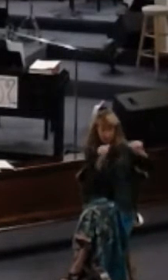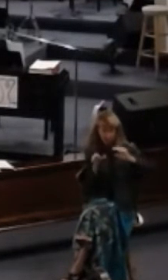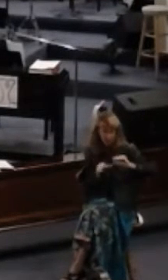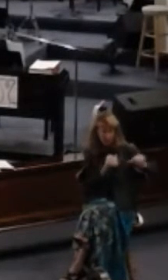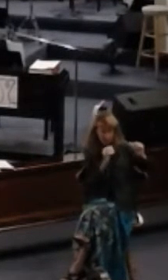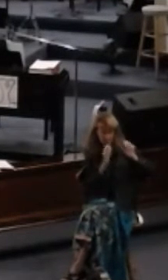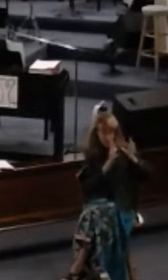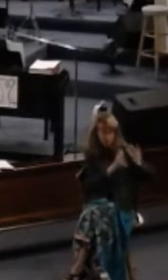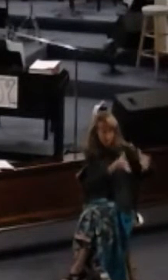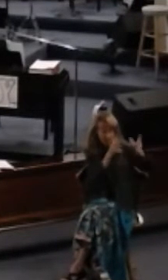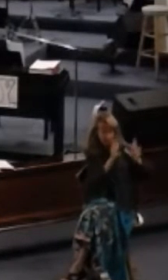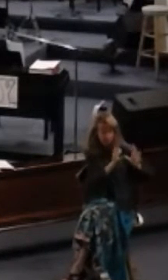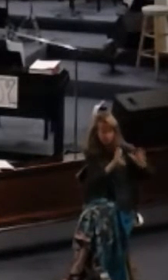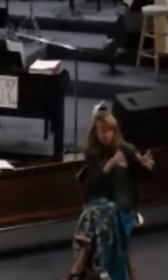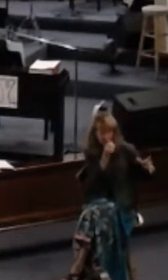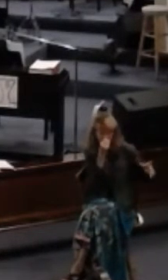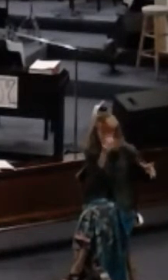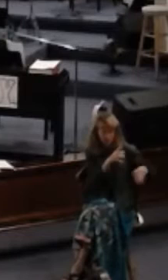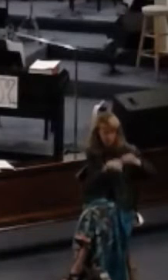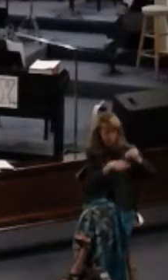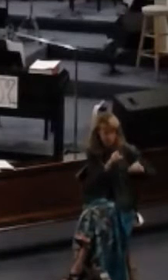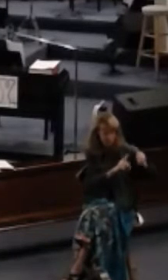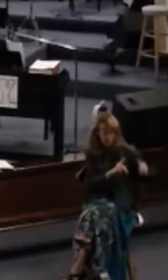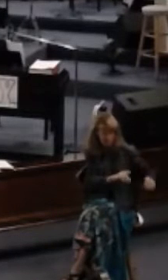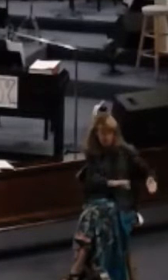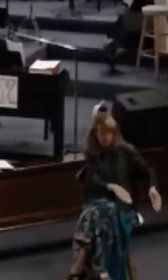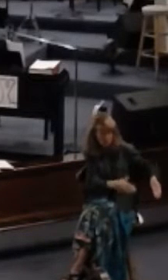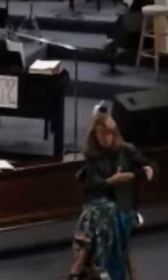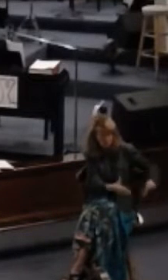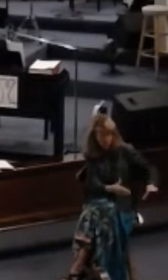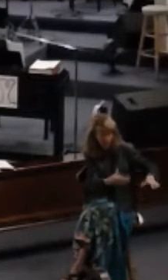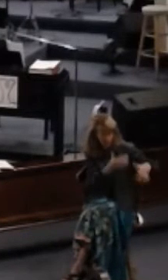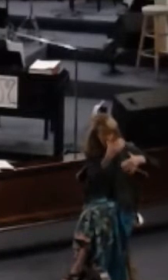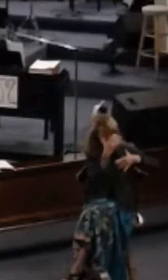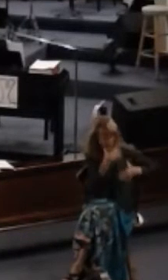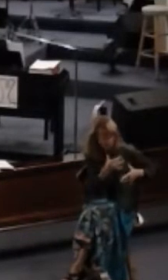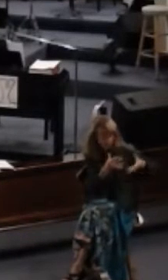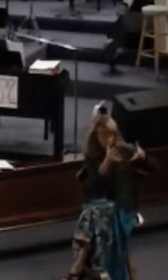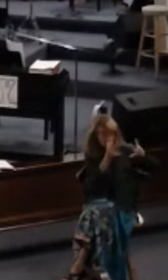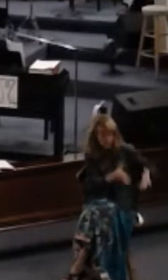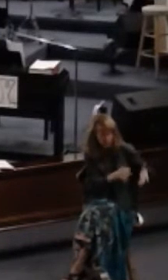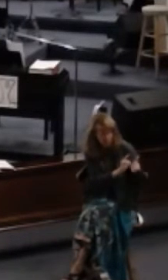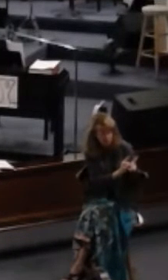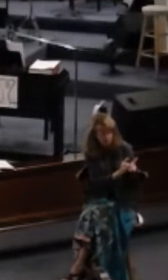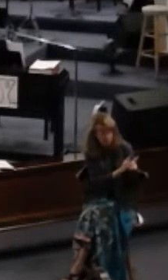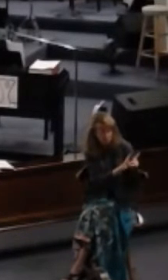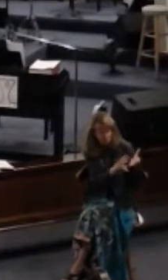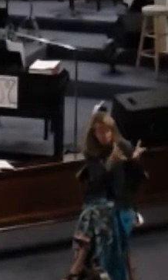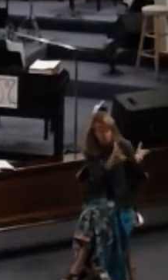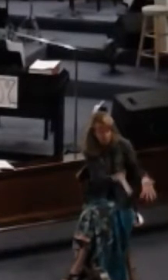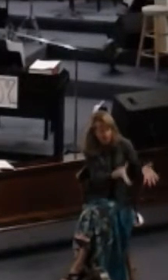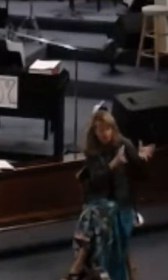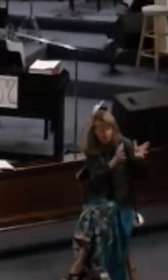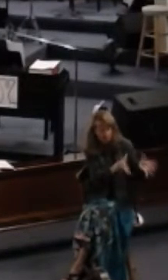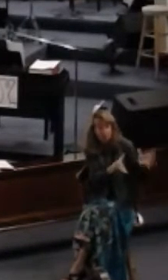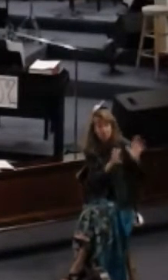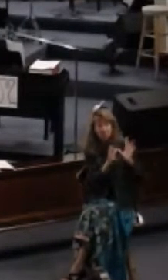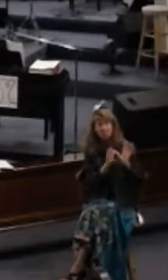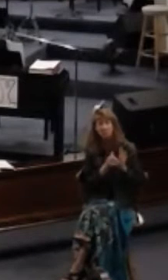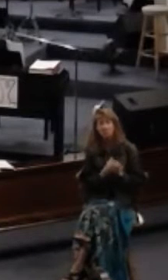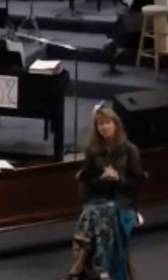half dead. And they left those who were dead like garbage, like refuse, just laying around in heaps